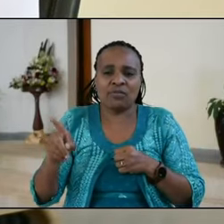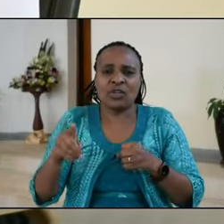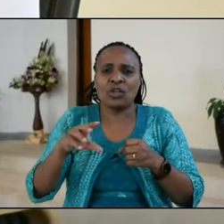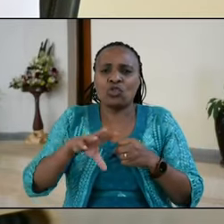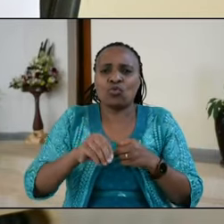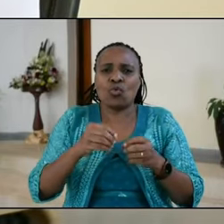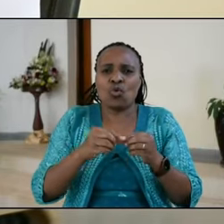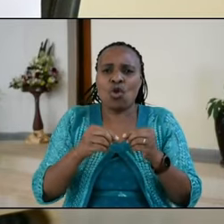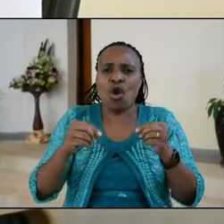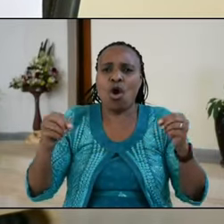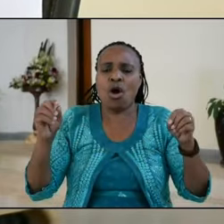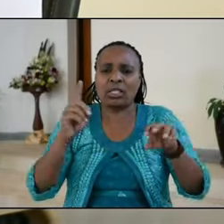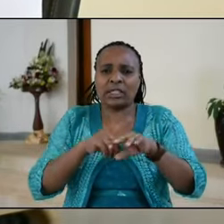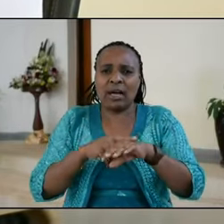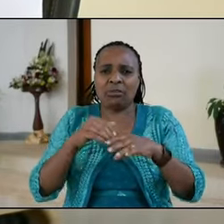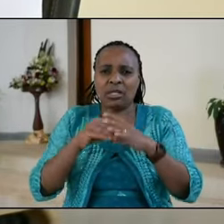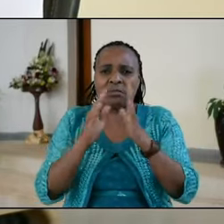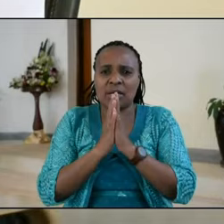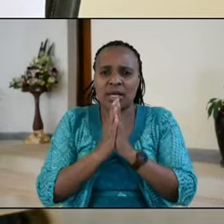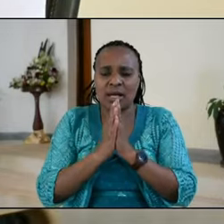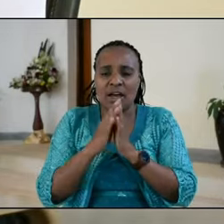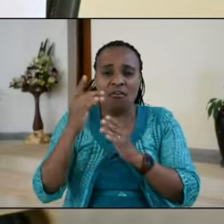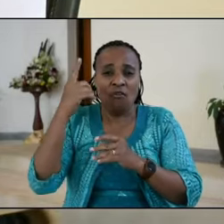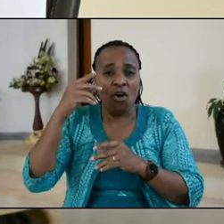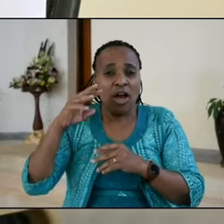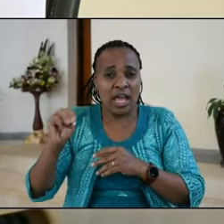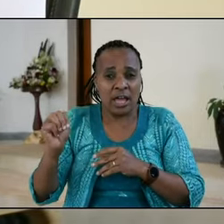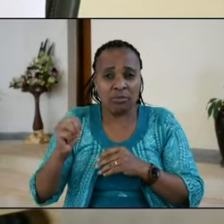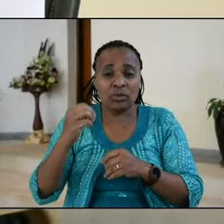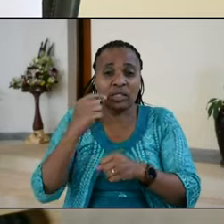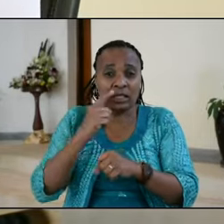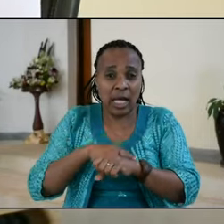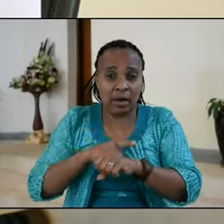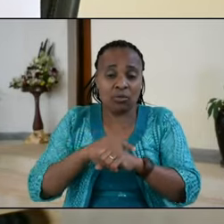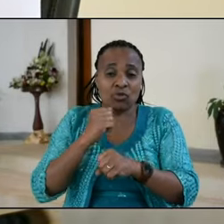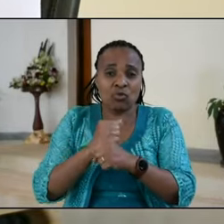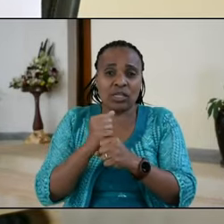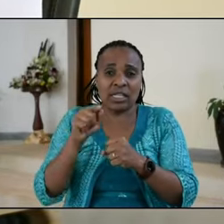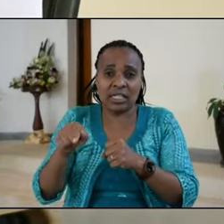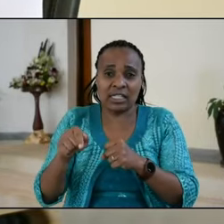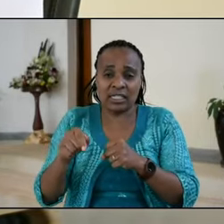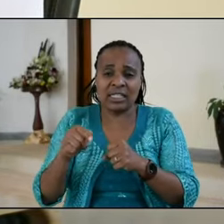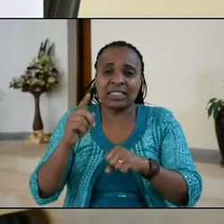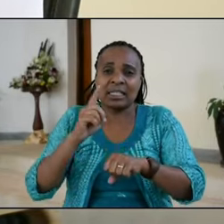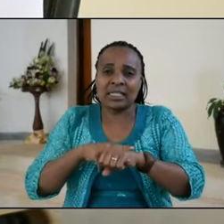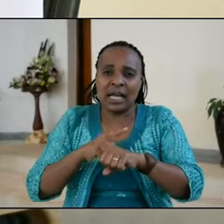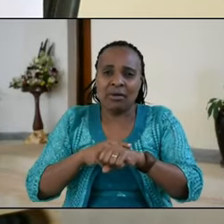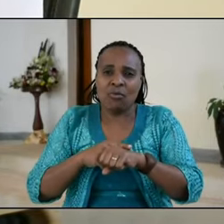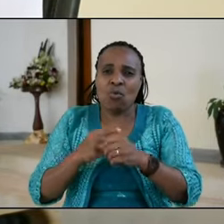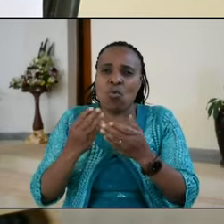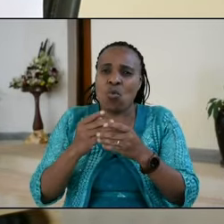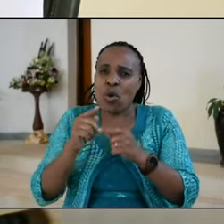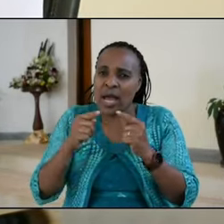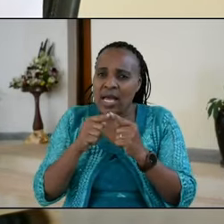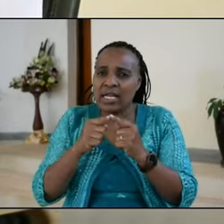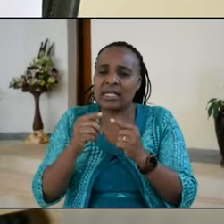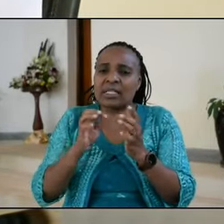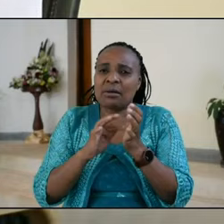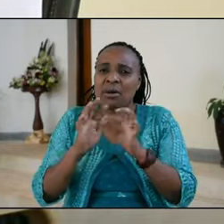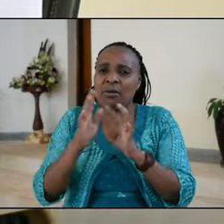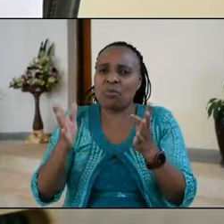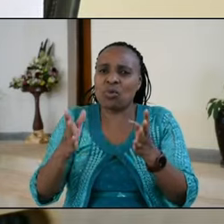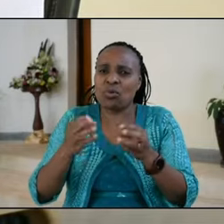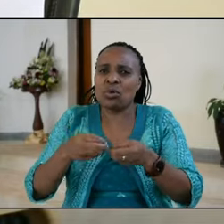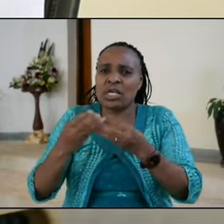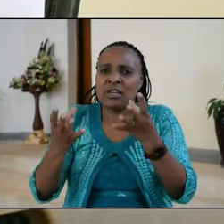much time in prayer. And for him, at the time he was doing this, it was a time when the Bible was not so widely circulated